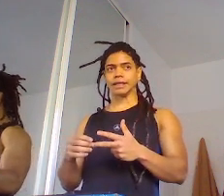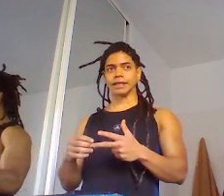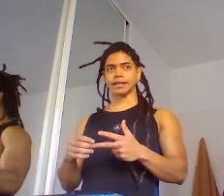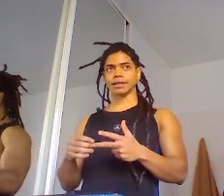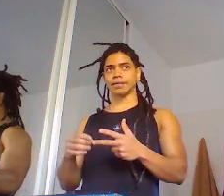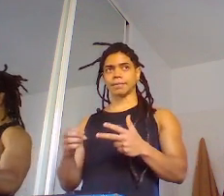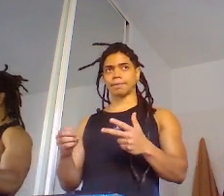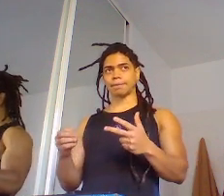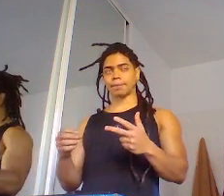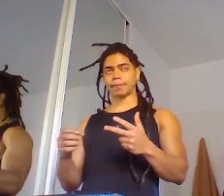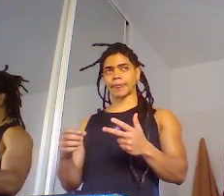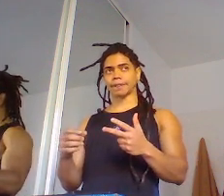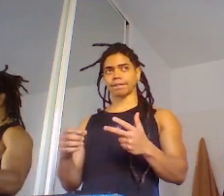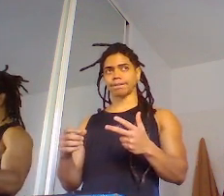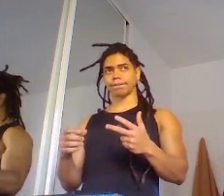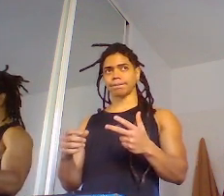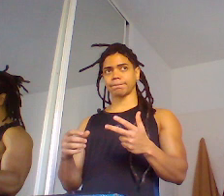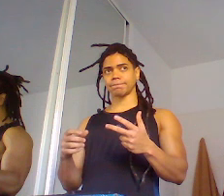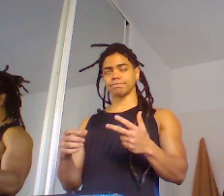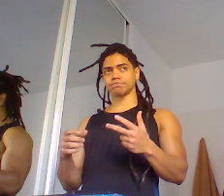uh,